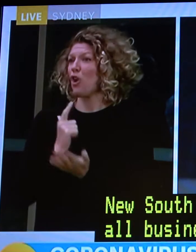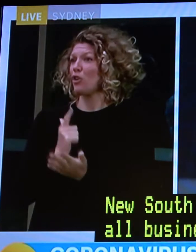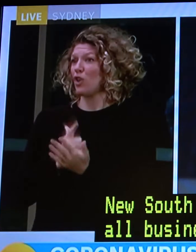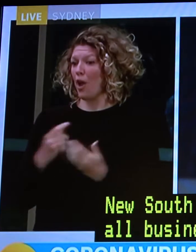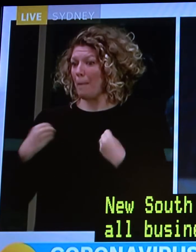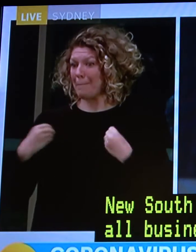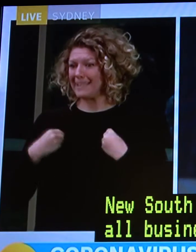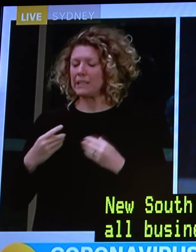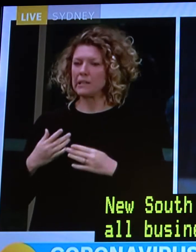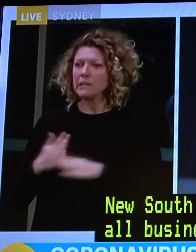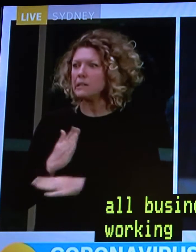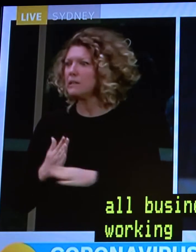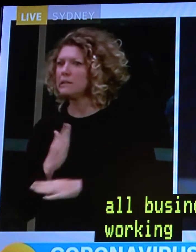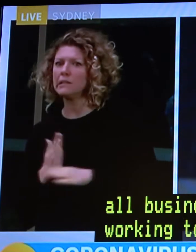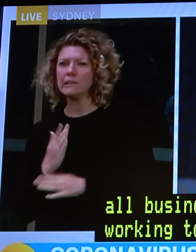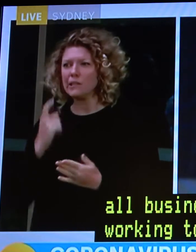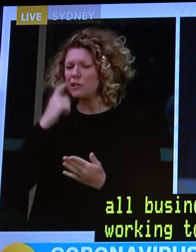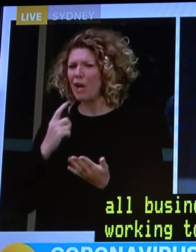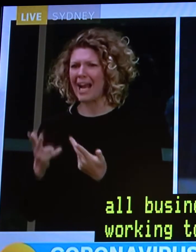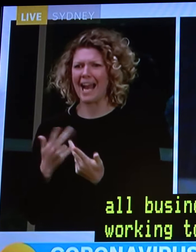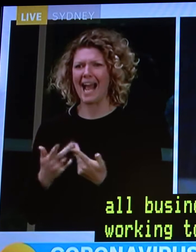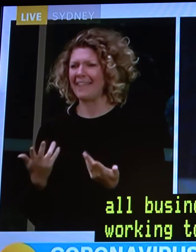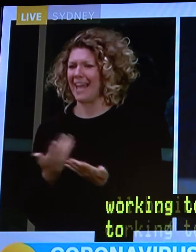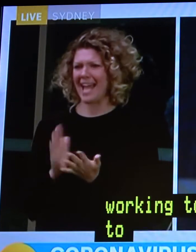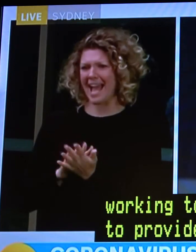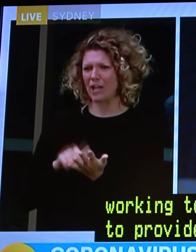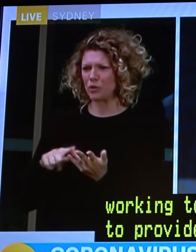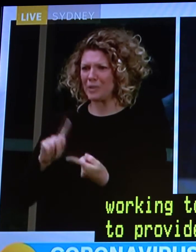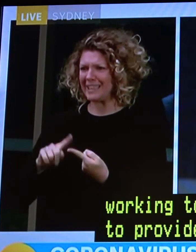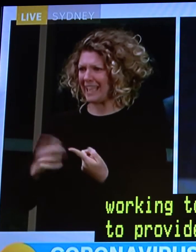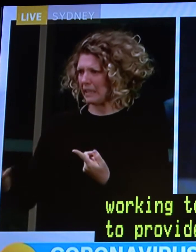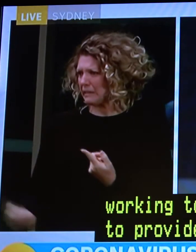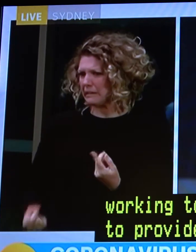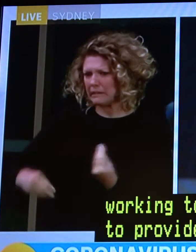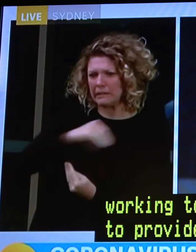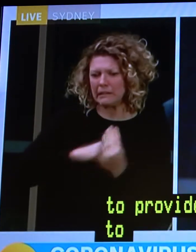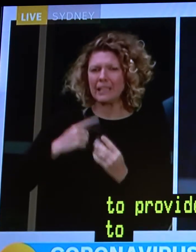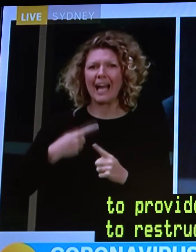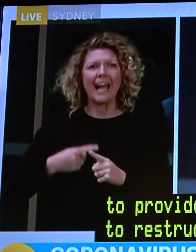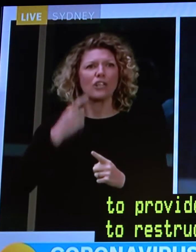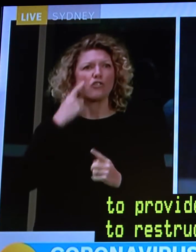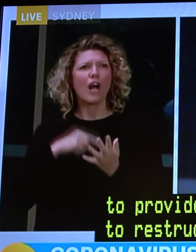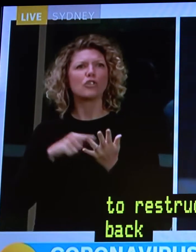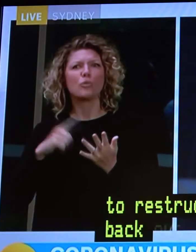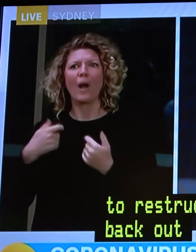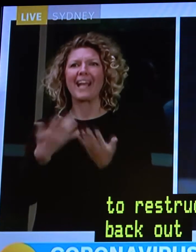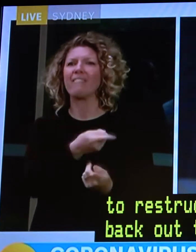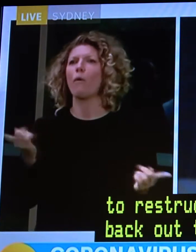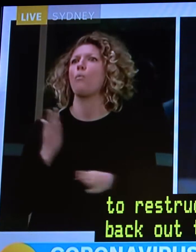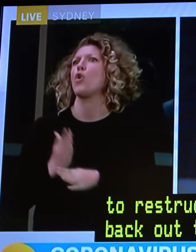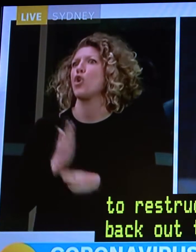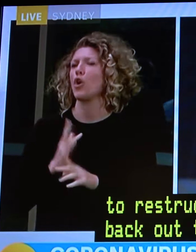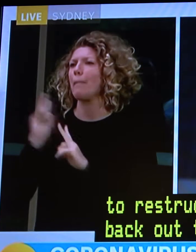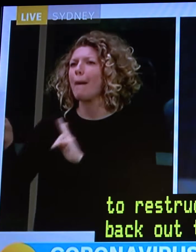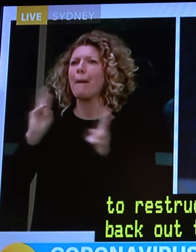and also to provide opportunities for others to restructure, get their employees back out there and working, and that's a high priority for us. But we